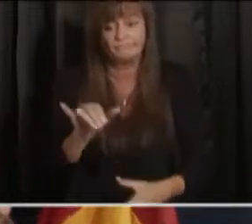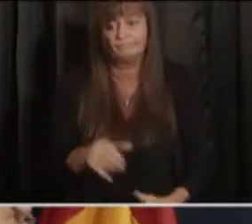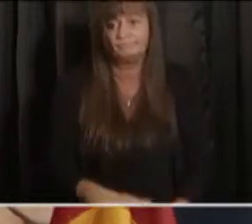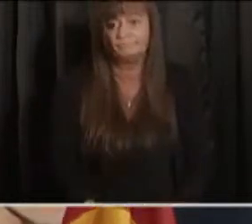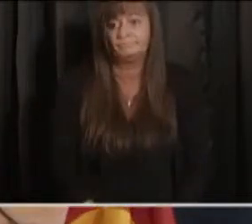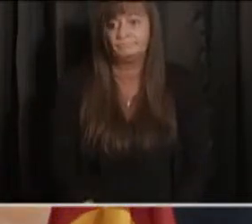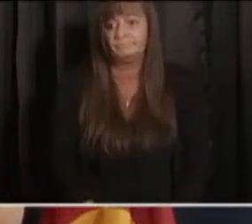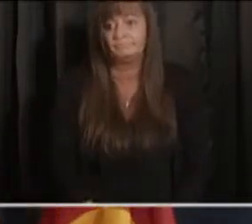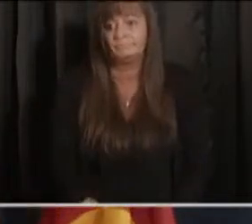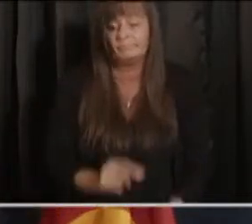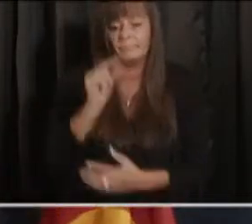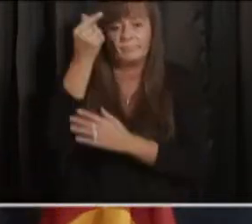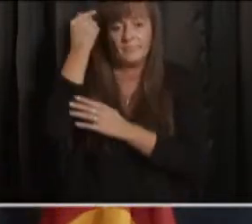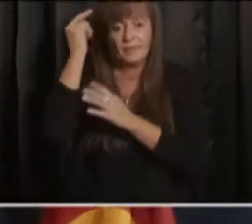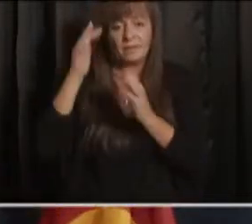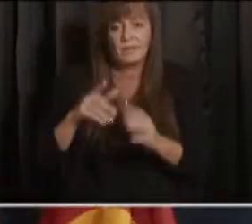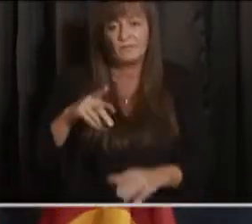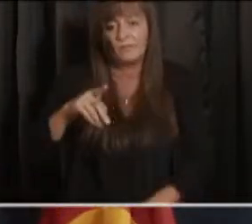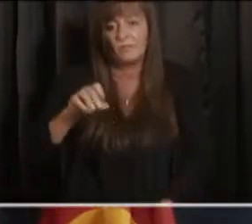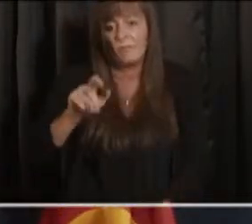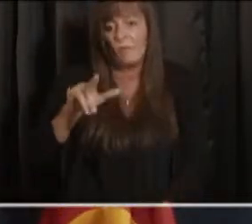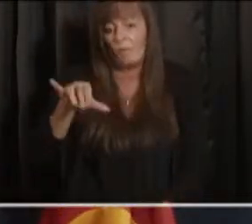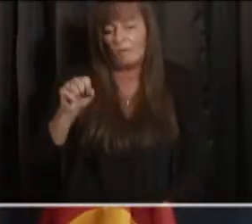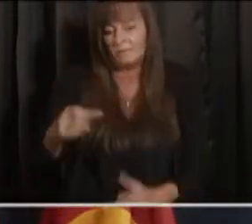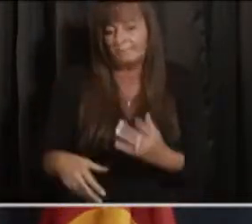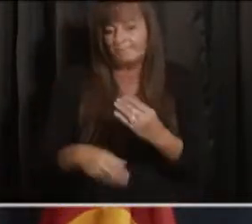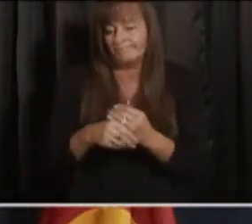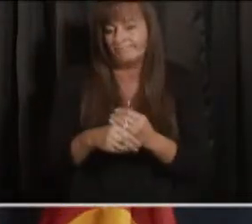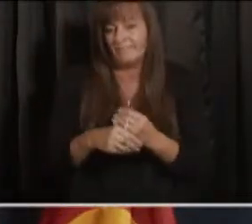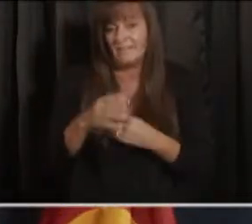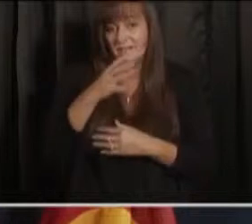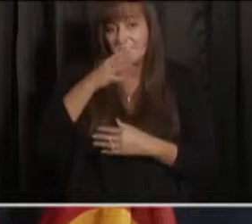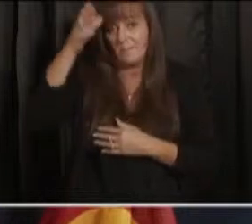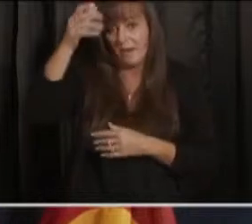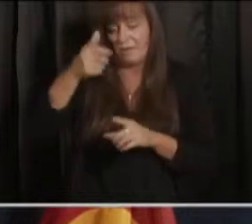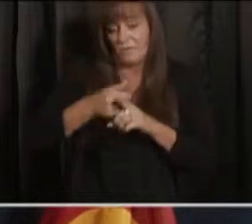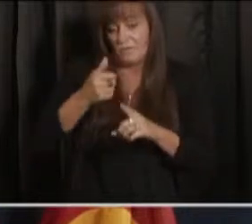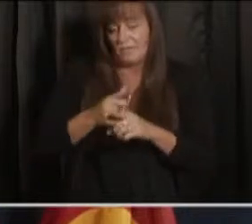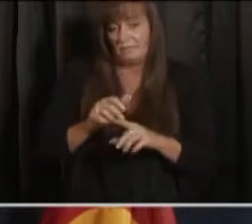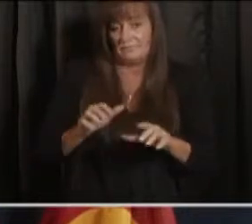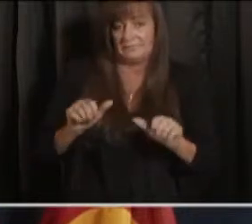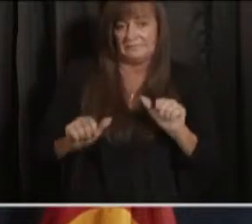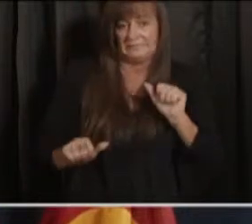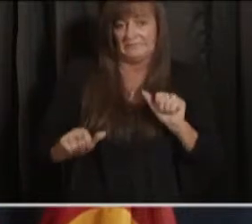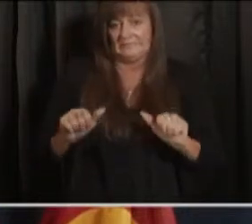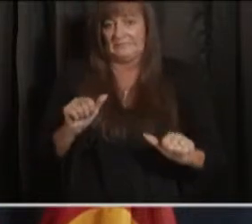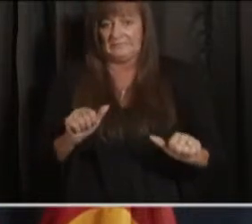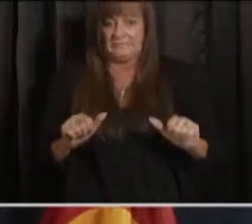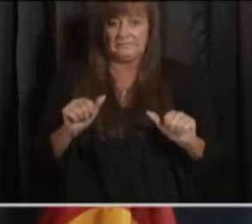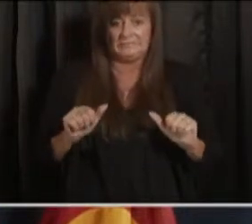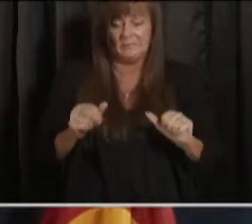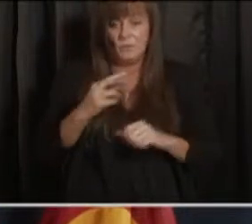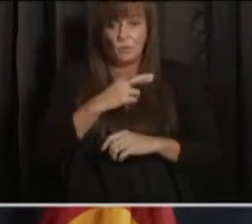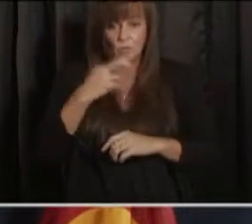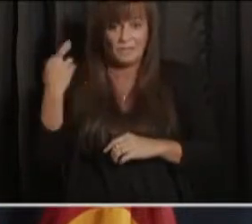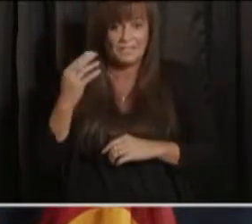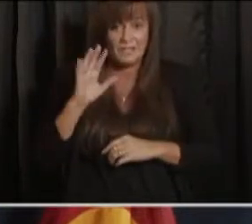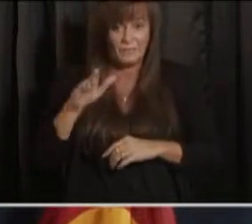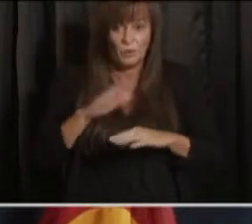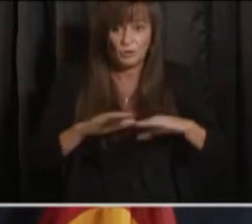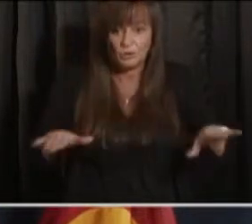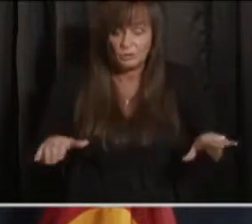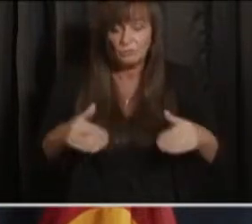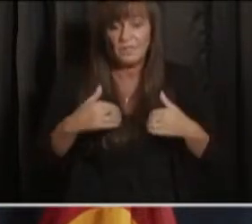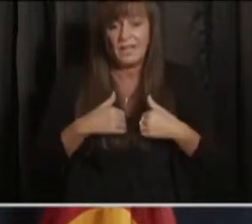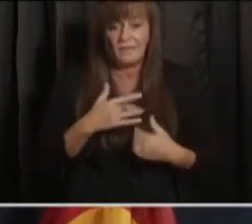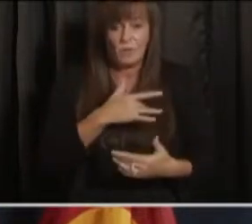And let me say this another way. For parents who might be hesitating, the risk of your kid developing myocarditis